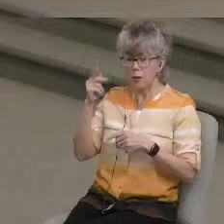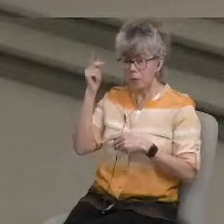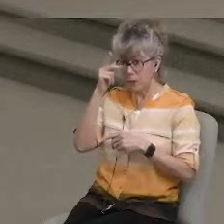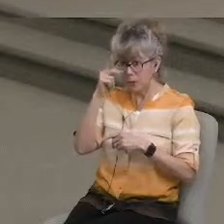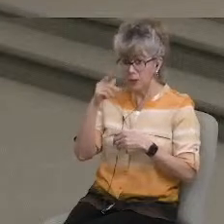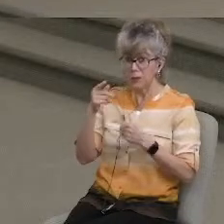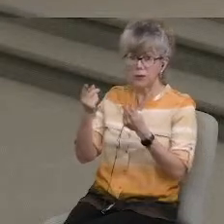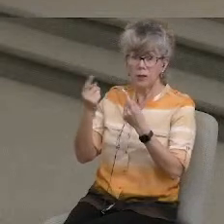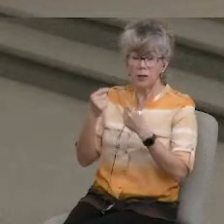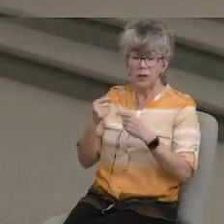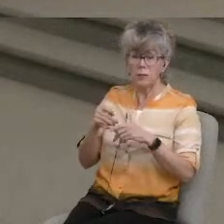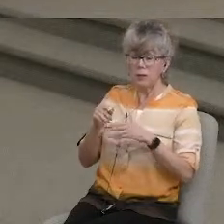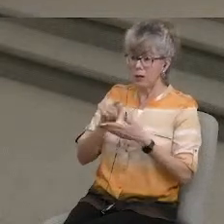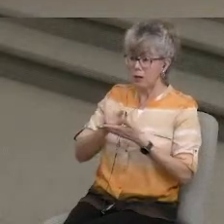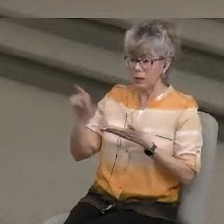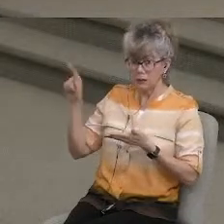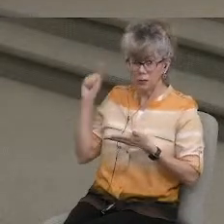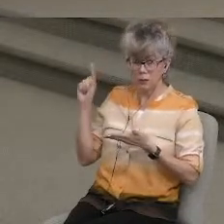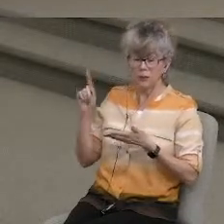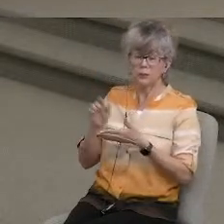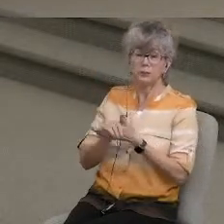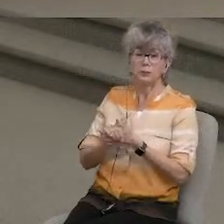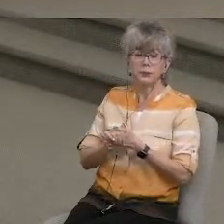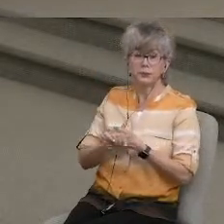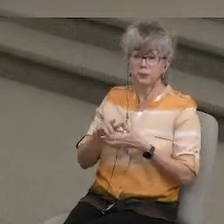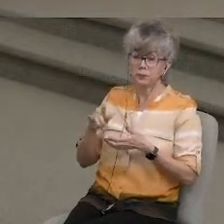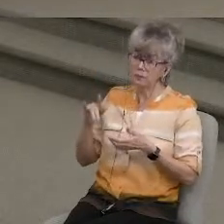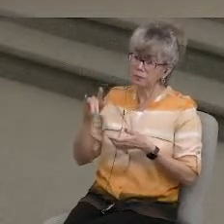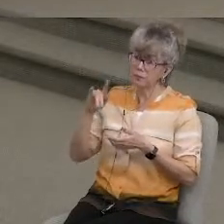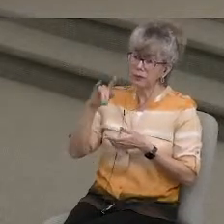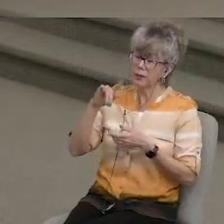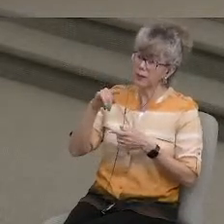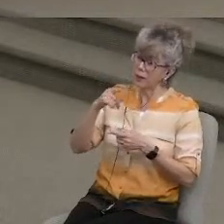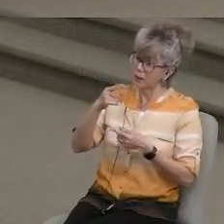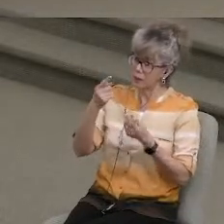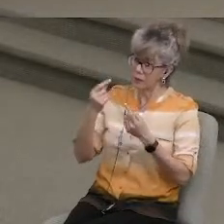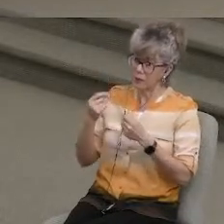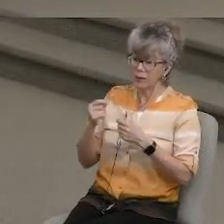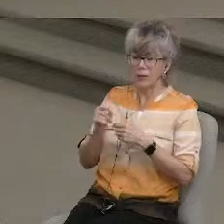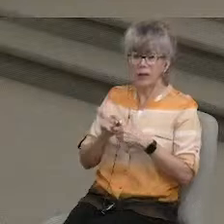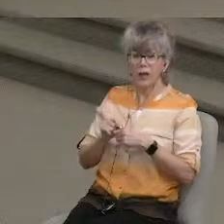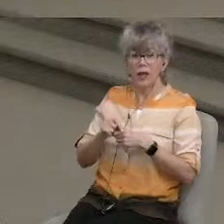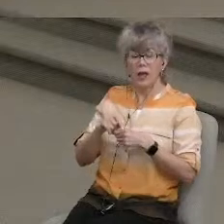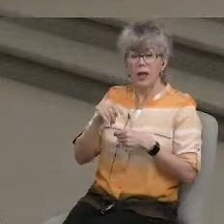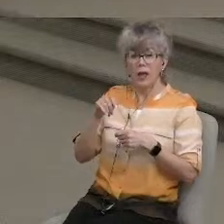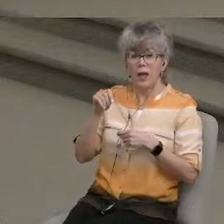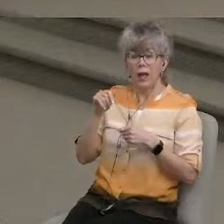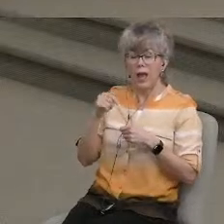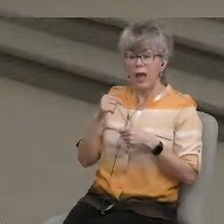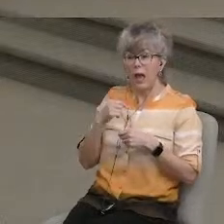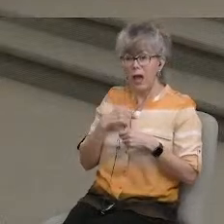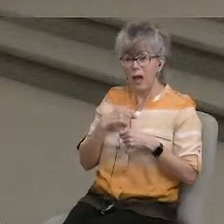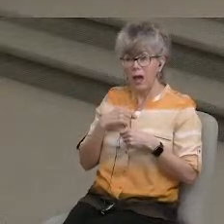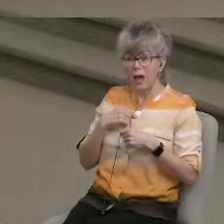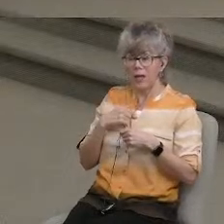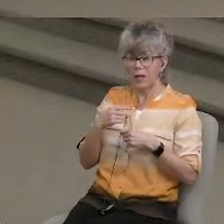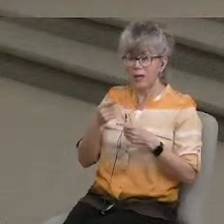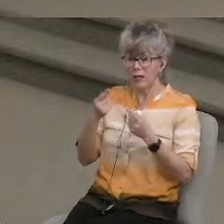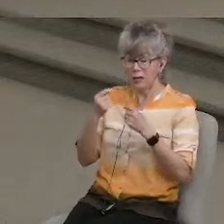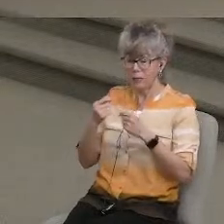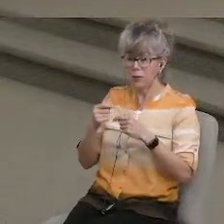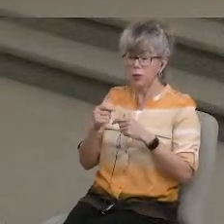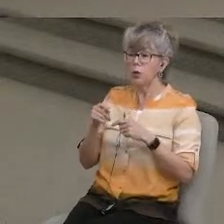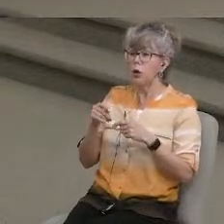to the Little Rock Airport Thursday, I got an airplane and came back to Grand Junction. She got on an airplane and went to Knoxville. She's there visiting her